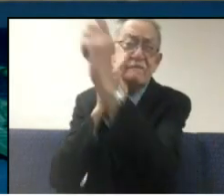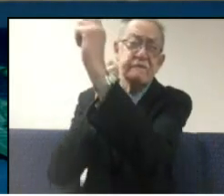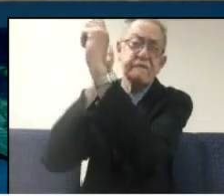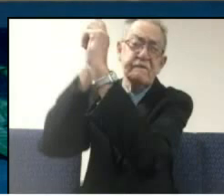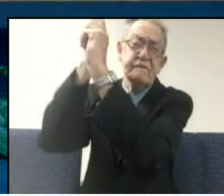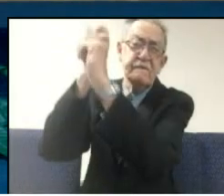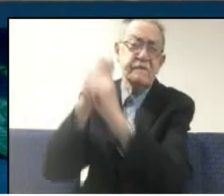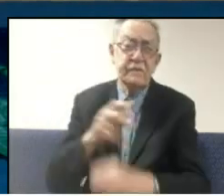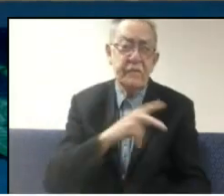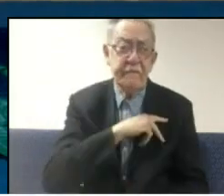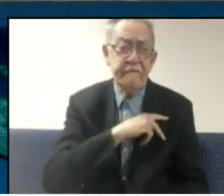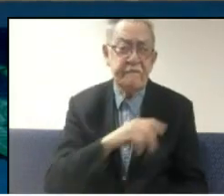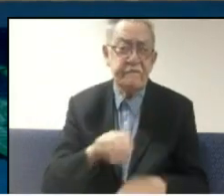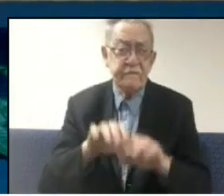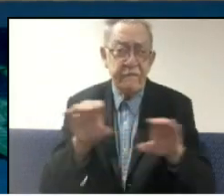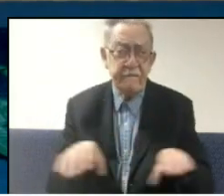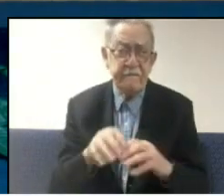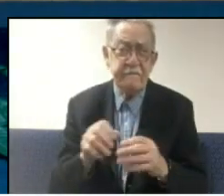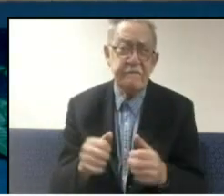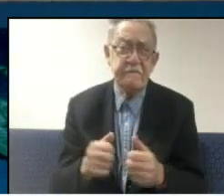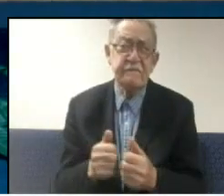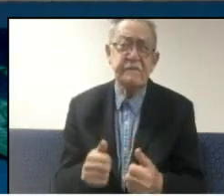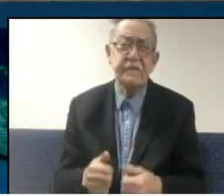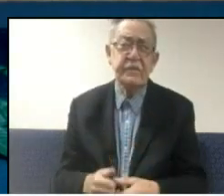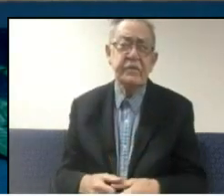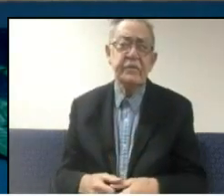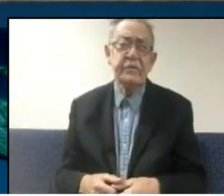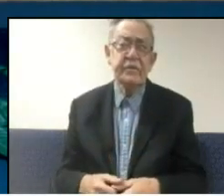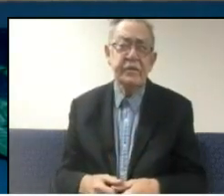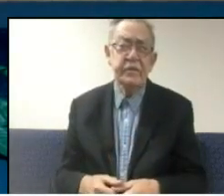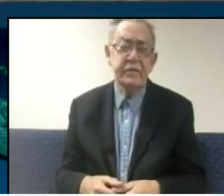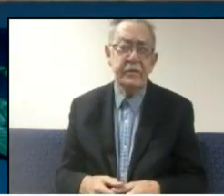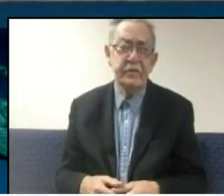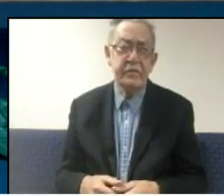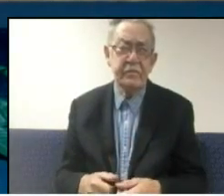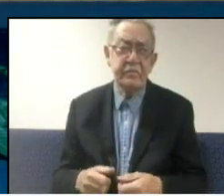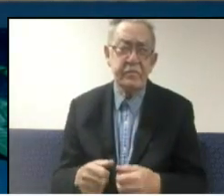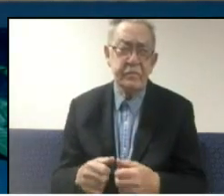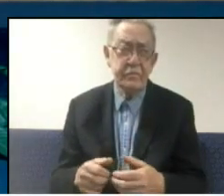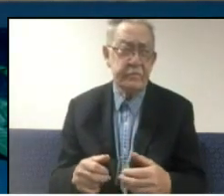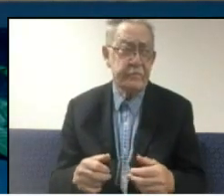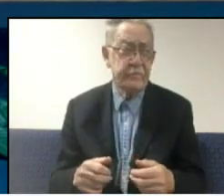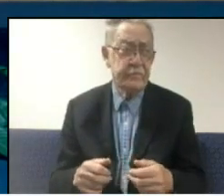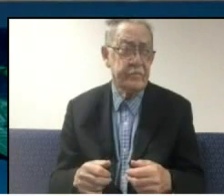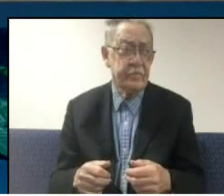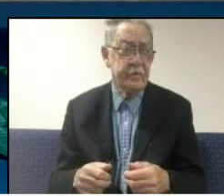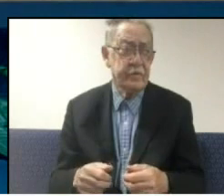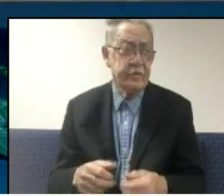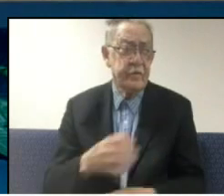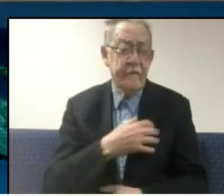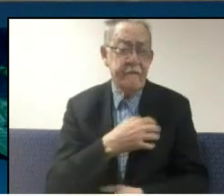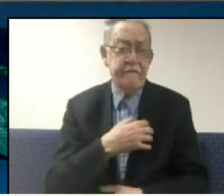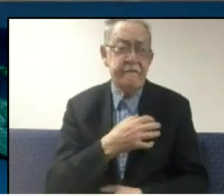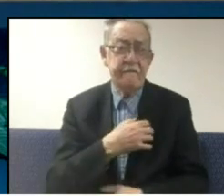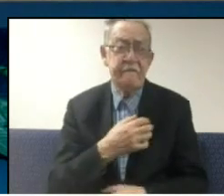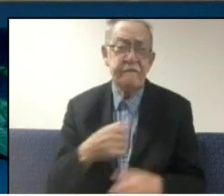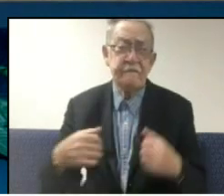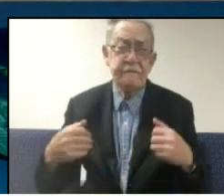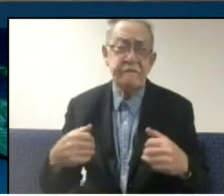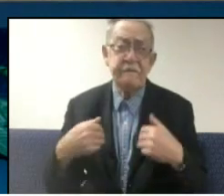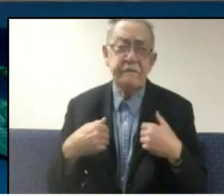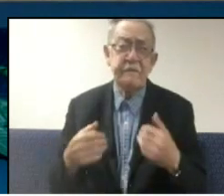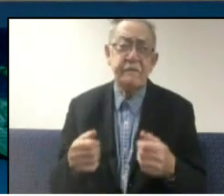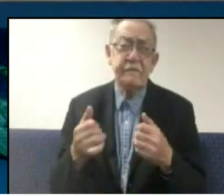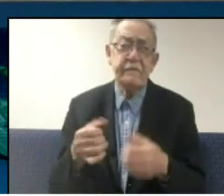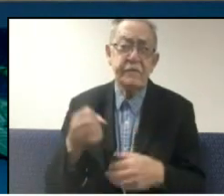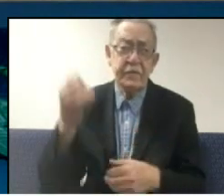what Paul is dealing with. He's dealing with what is really a contemporary complaint that we have today, the idea